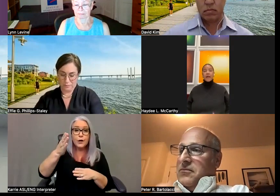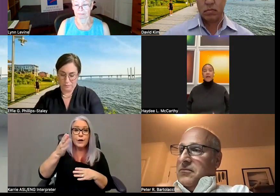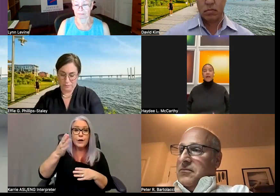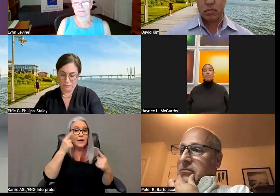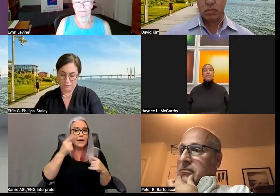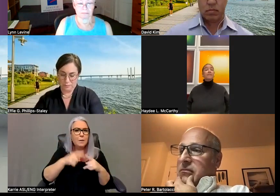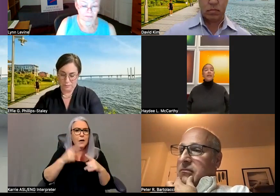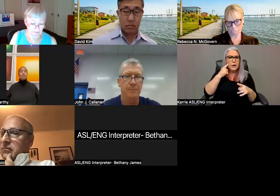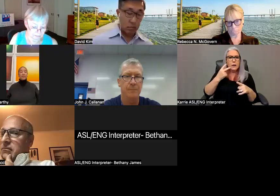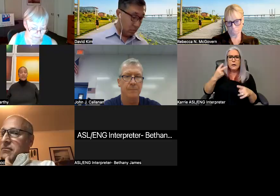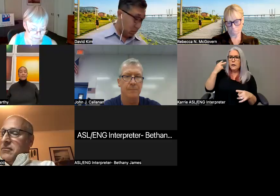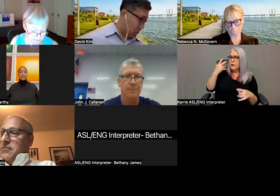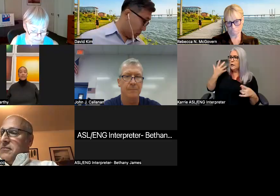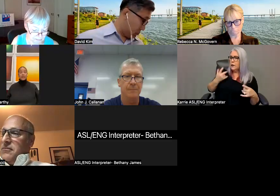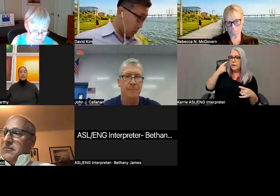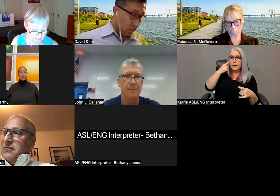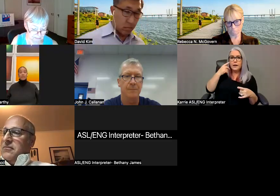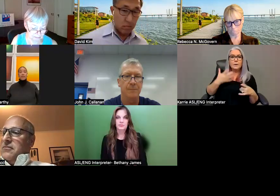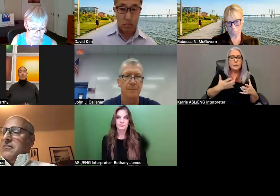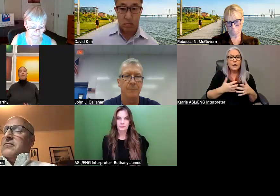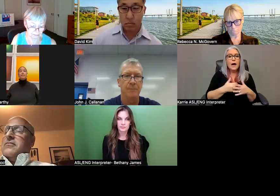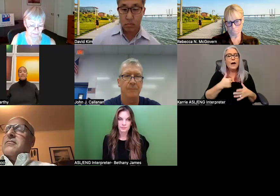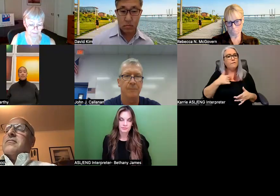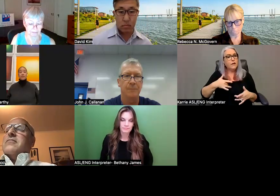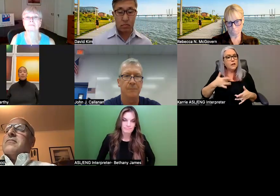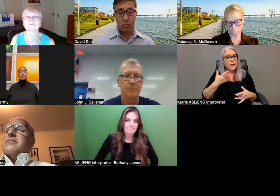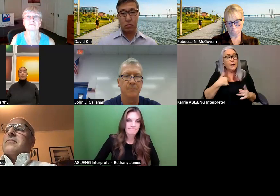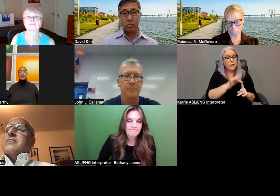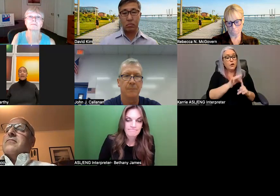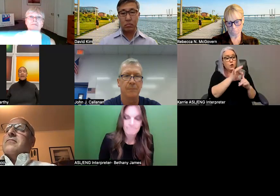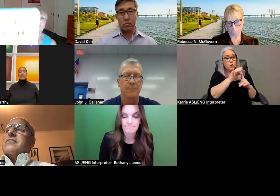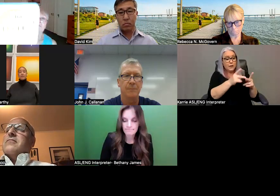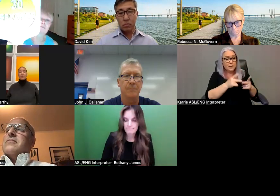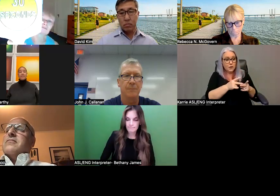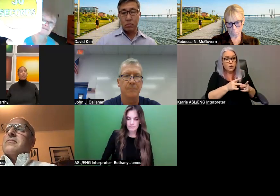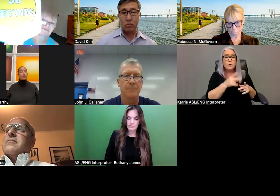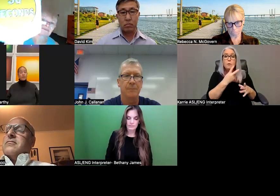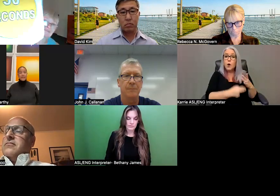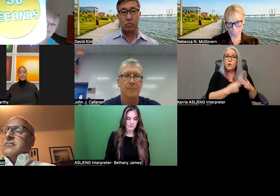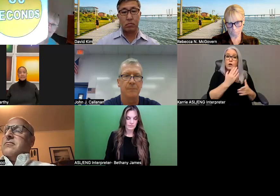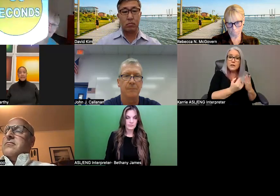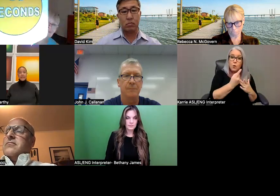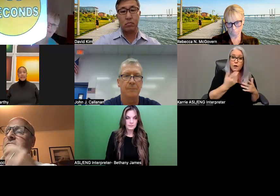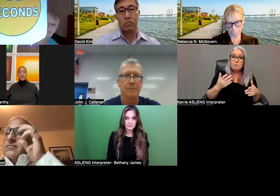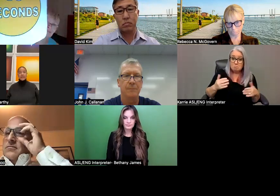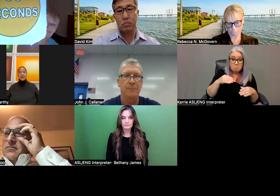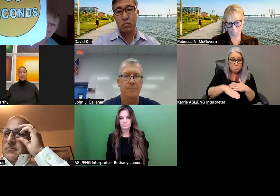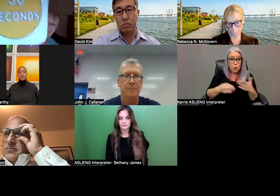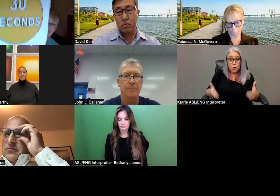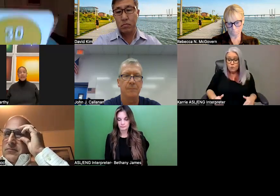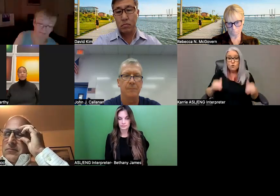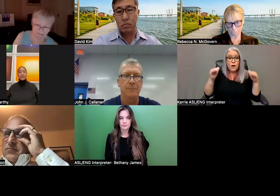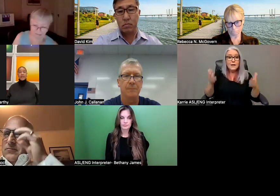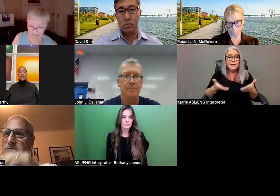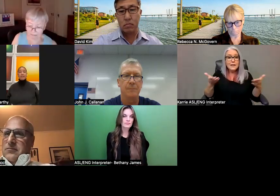afterwards. I believe that I'm uniquely in a unique position, both as someone that's born and raised in